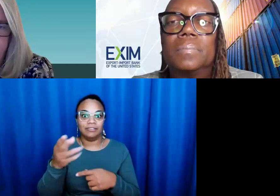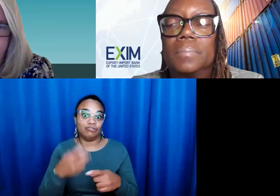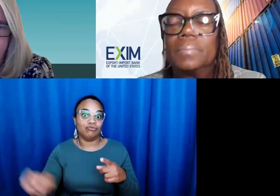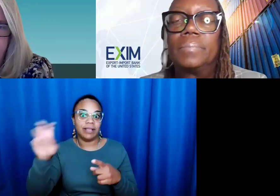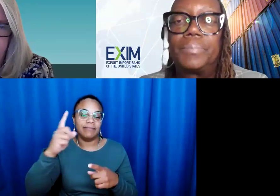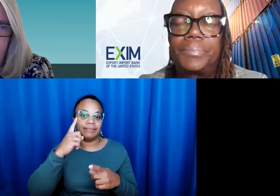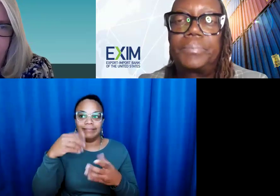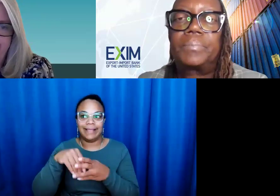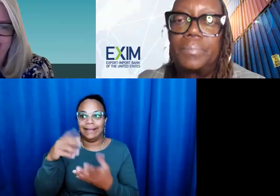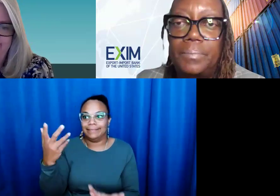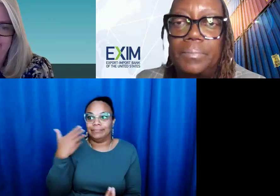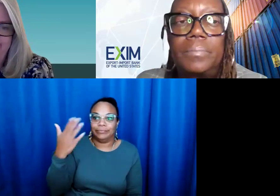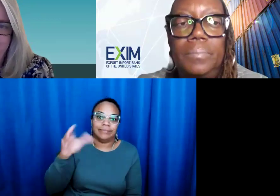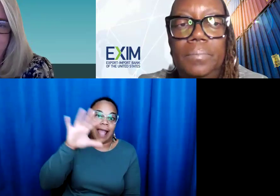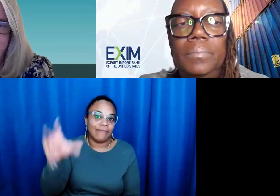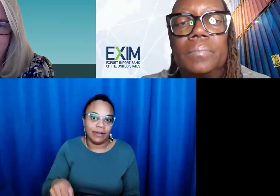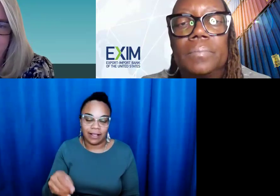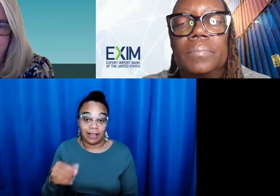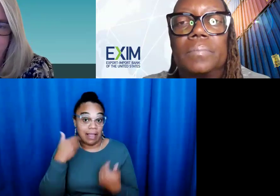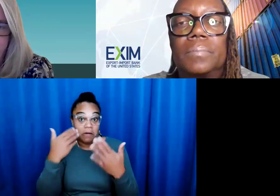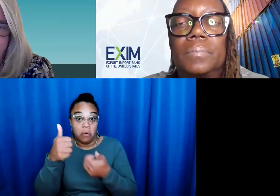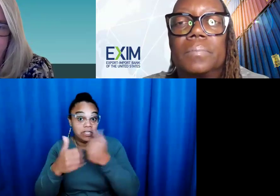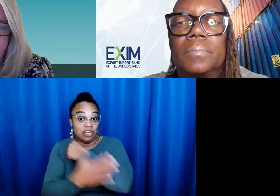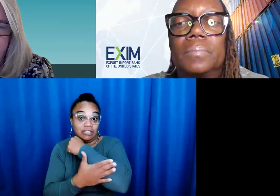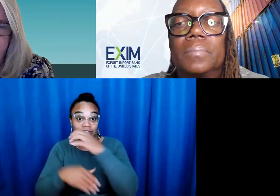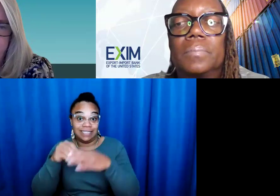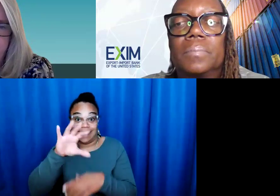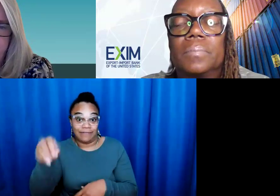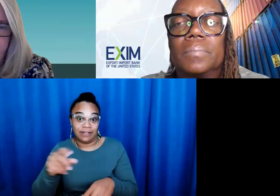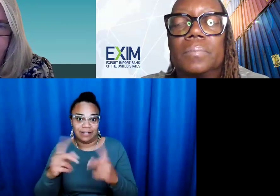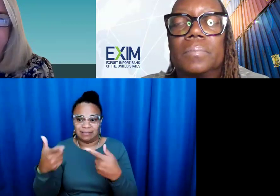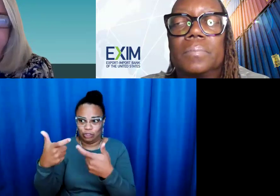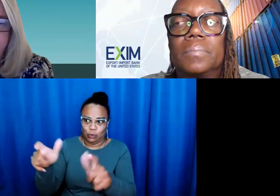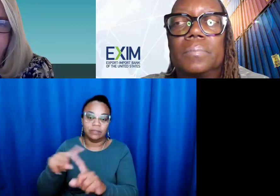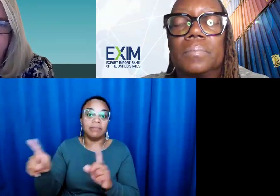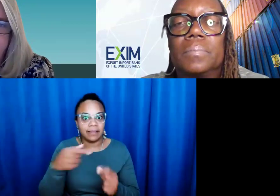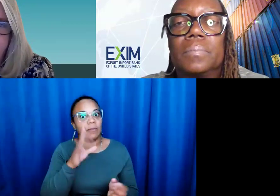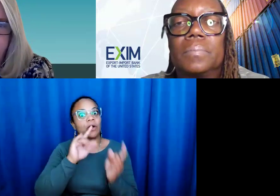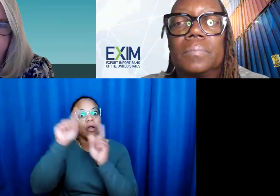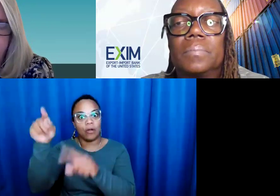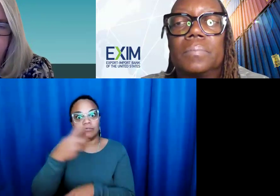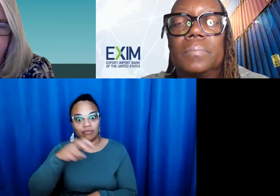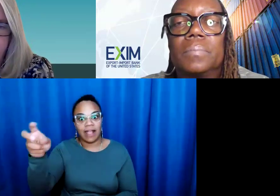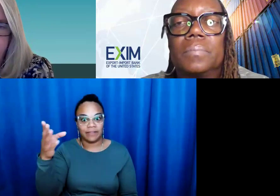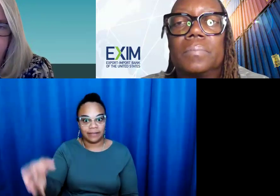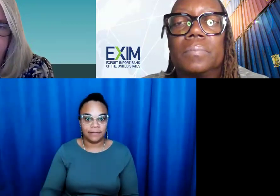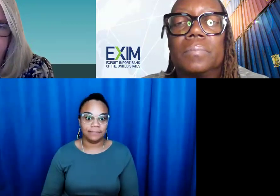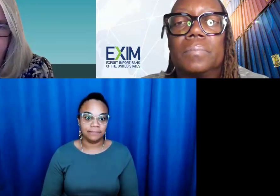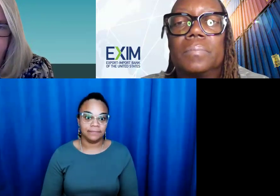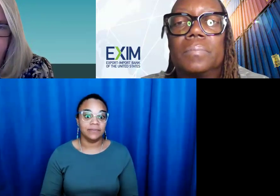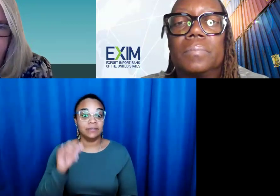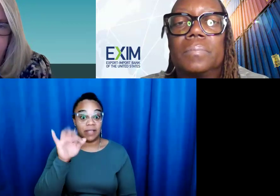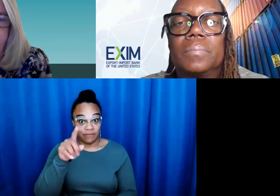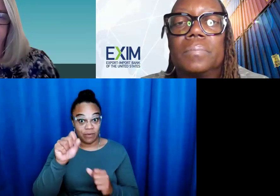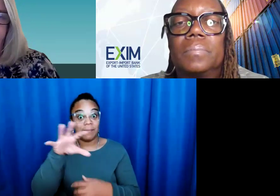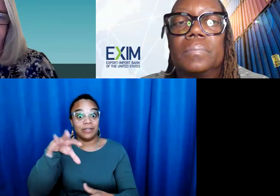in Africa. Africa is enormous, but they take them there. And so if you can participate in one of